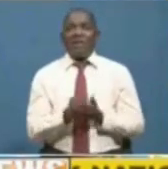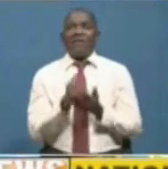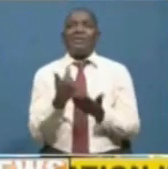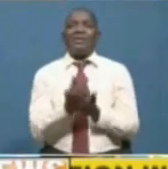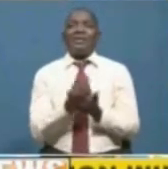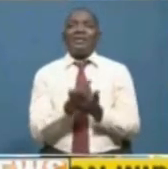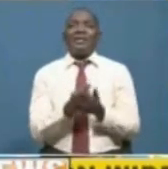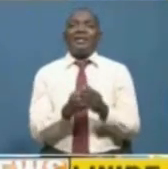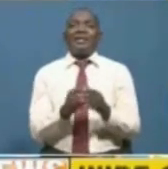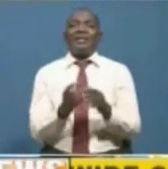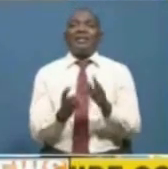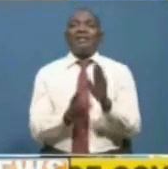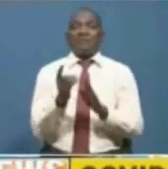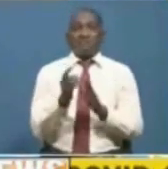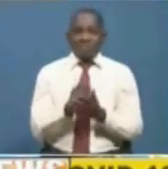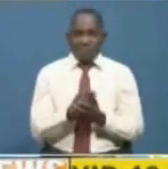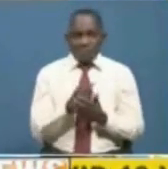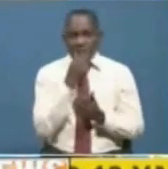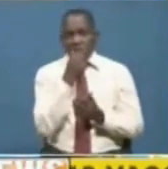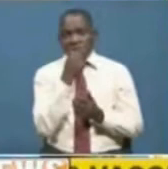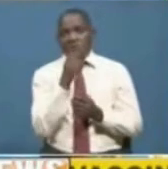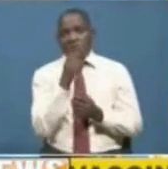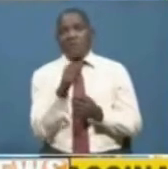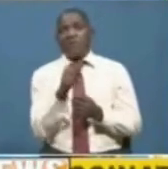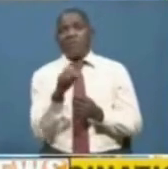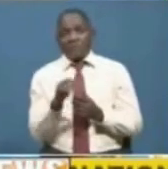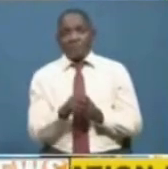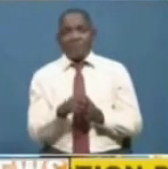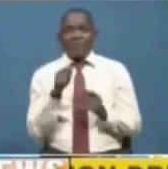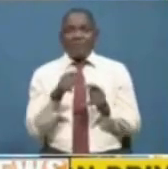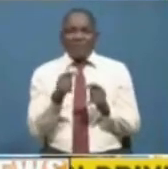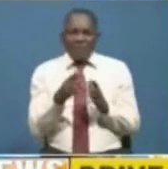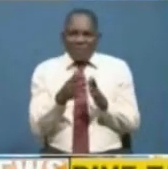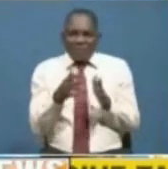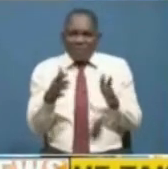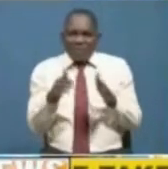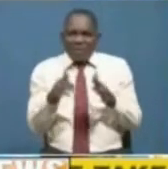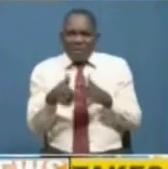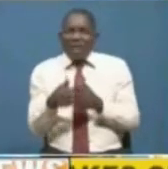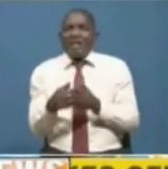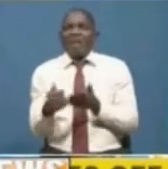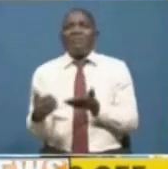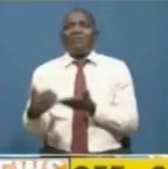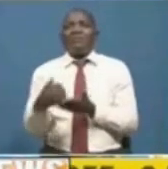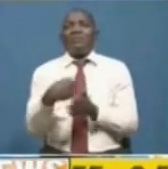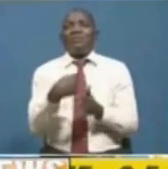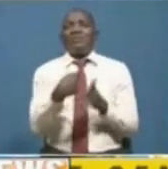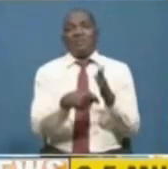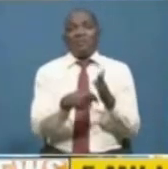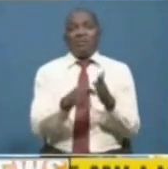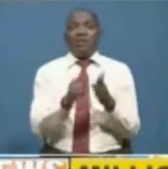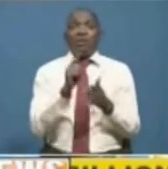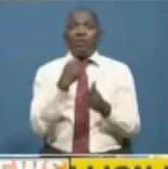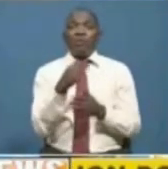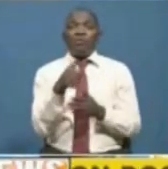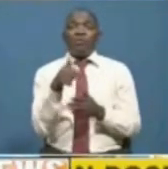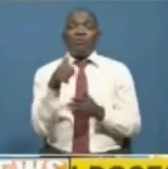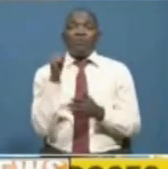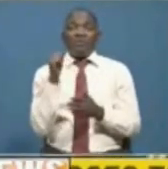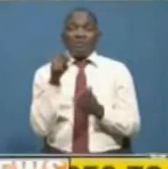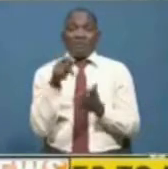that means widening the tax net. In order to widen the tax net, we ought to ensure that all those who are supposed to pay tax